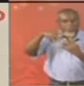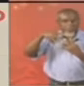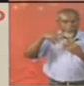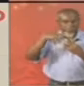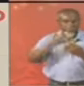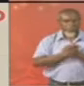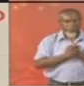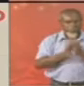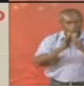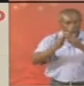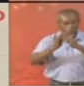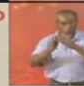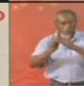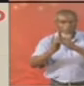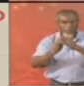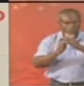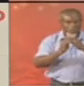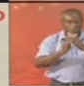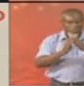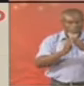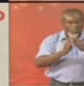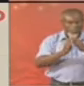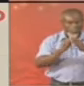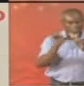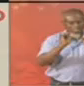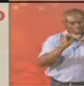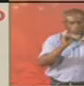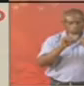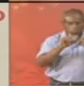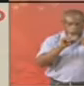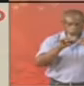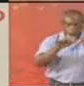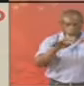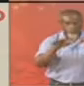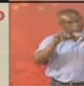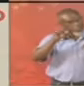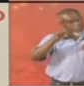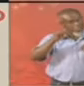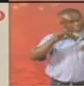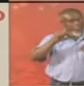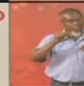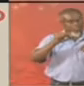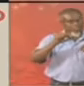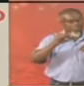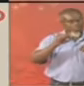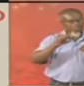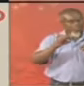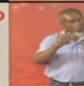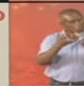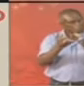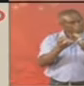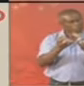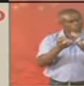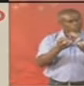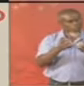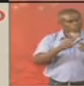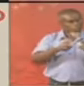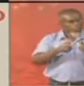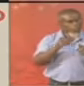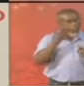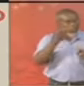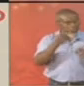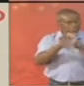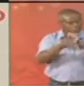transmitted. Bearing in mind, of course, as I said earlier, that one of the problems with this particular virus is the fact that you